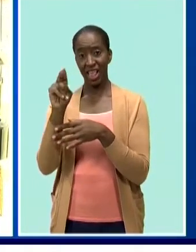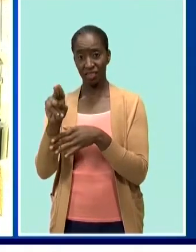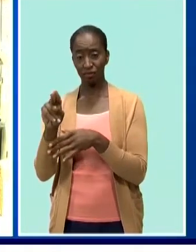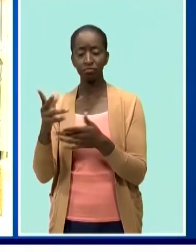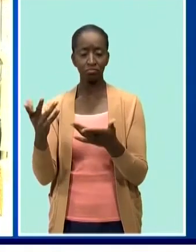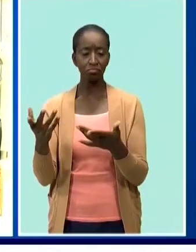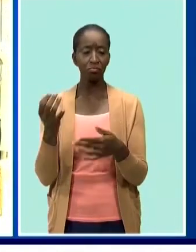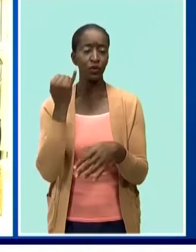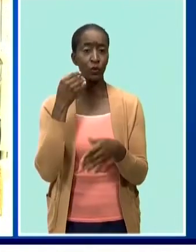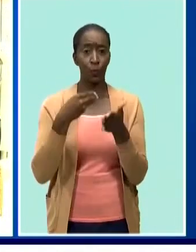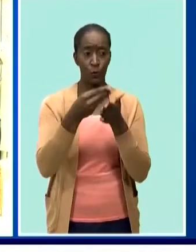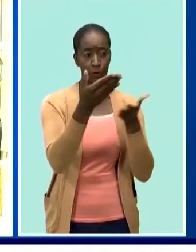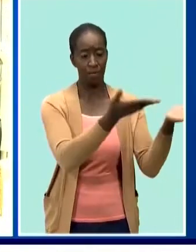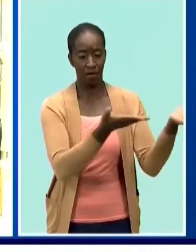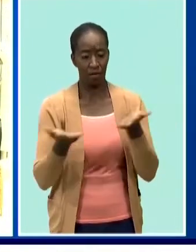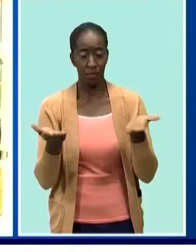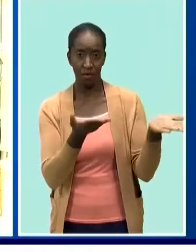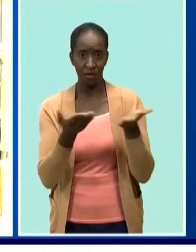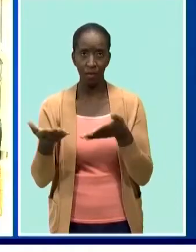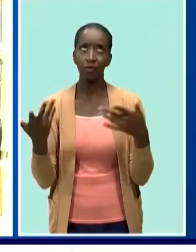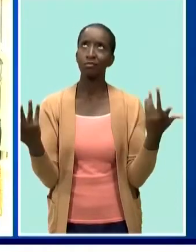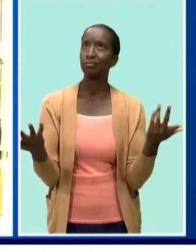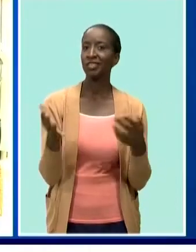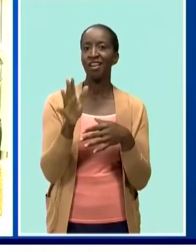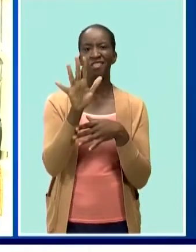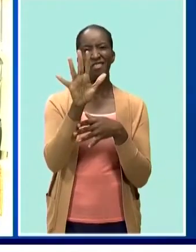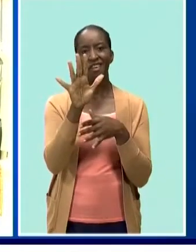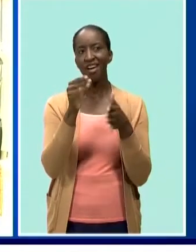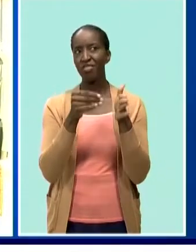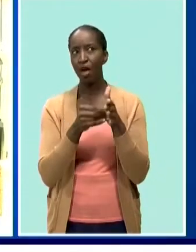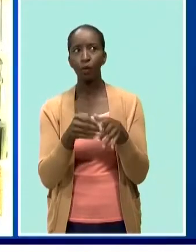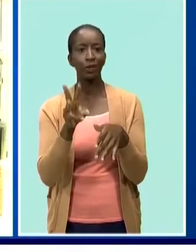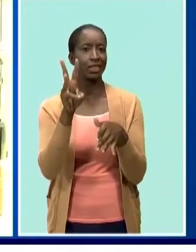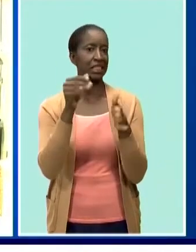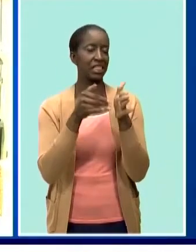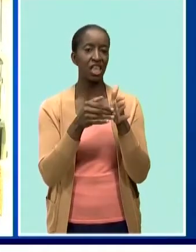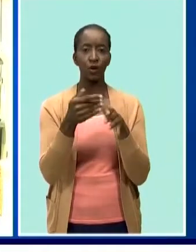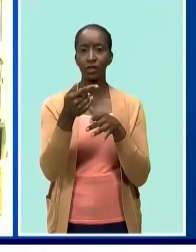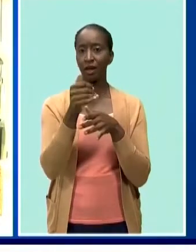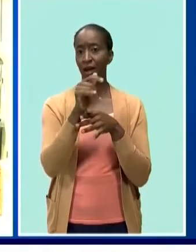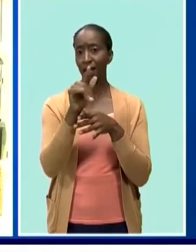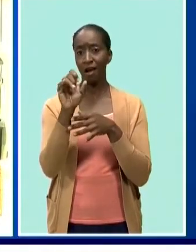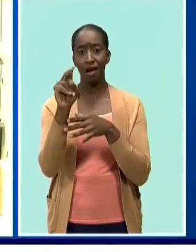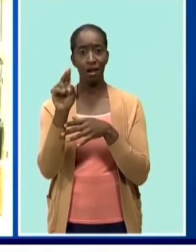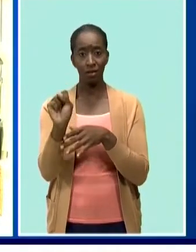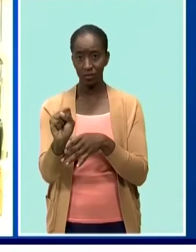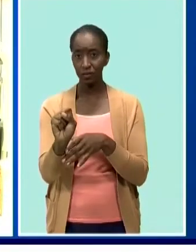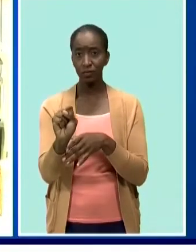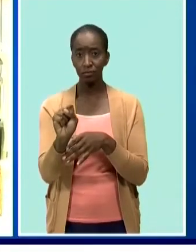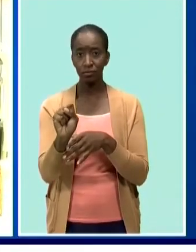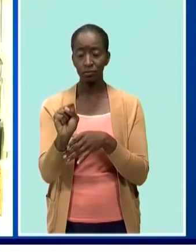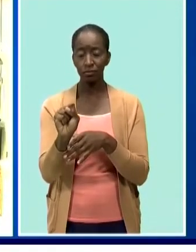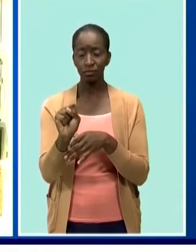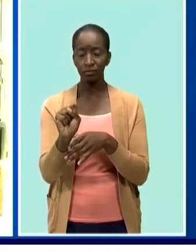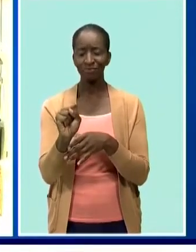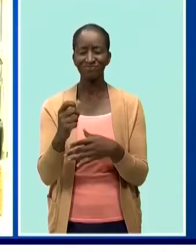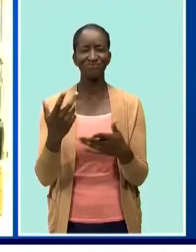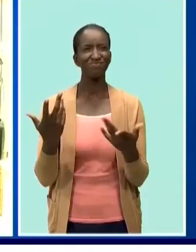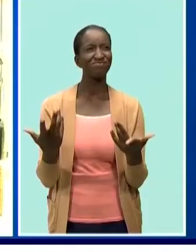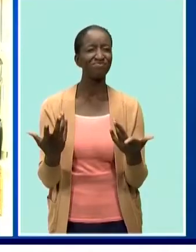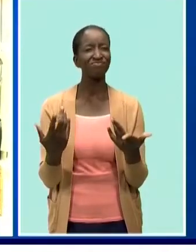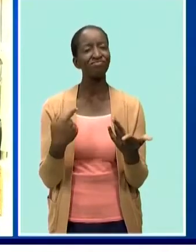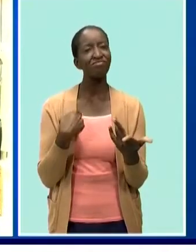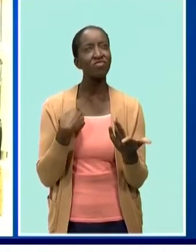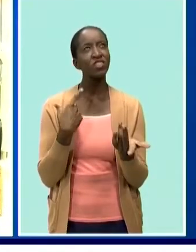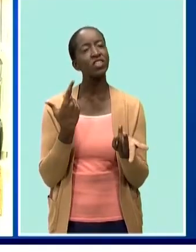we take delivery of every time we have a delivery of a cleaning liquid. And it occurred to me that there must be